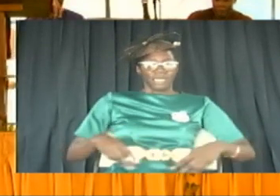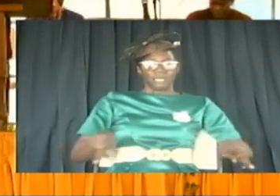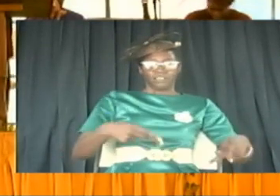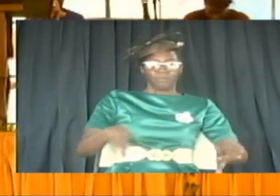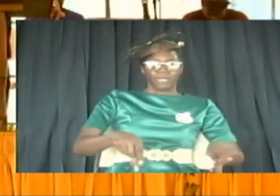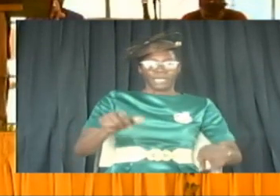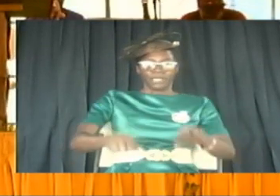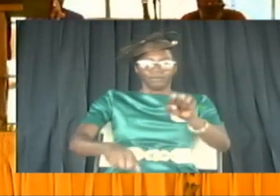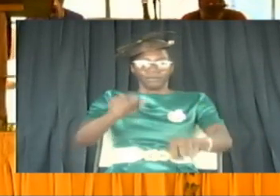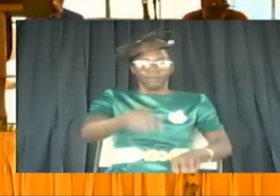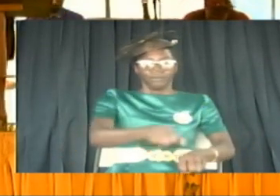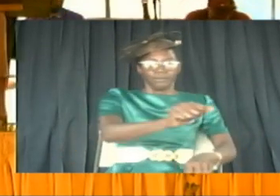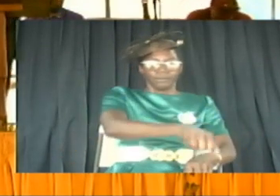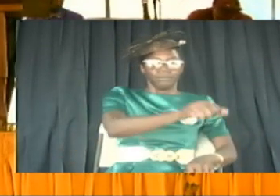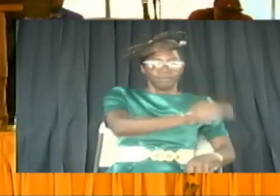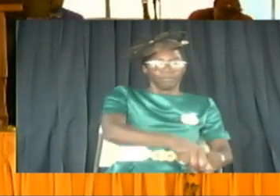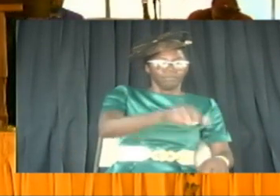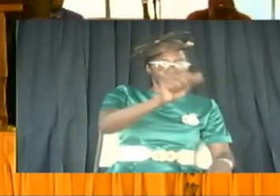or Scrabble,